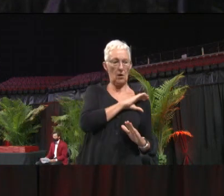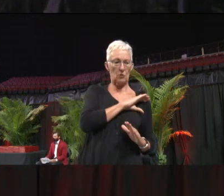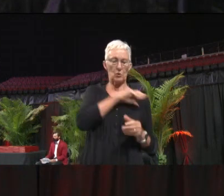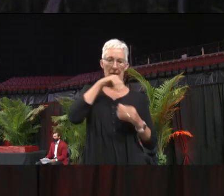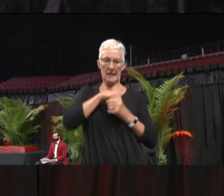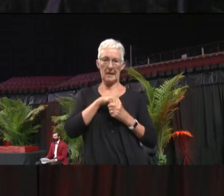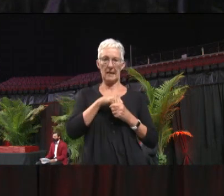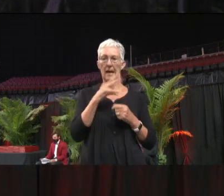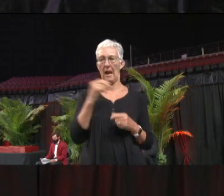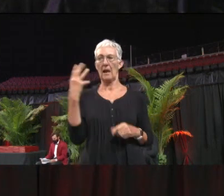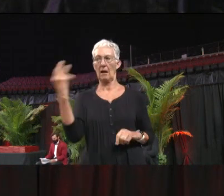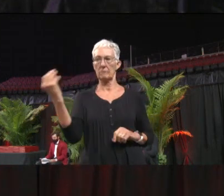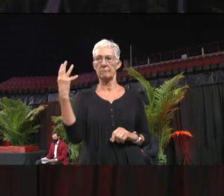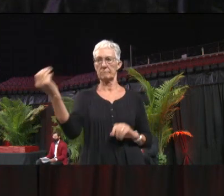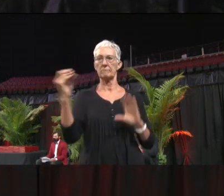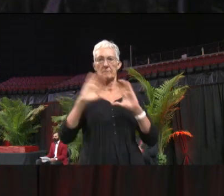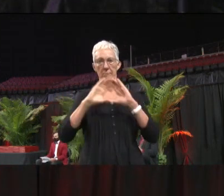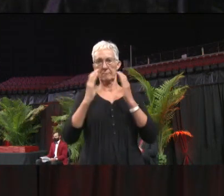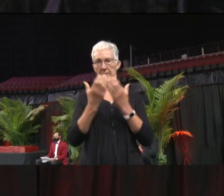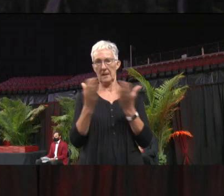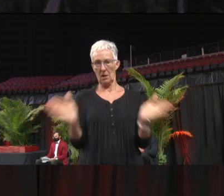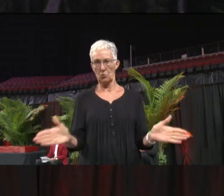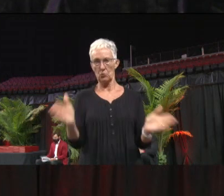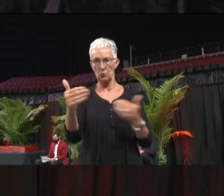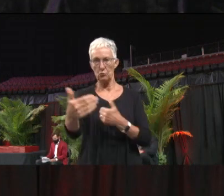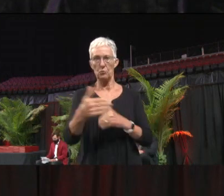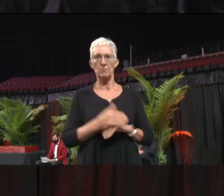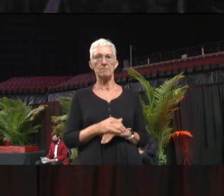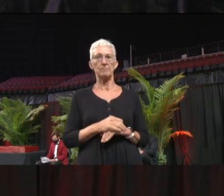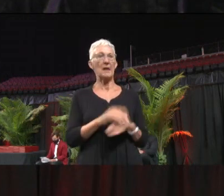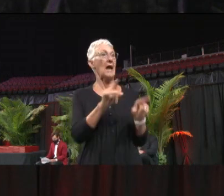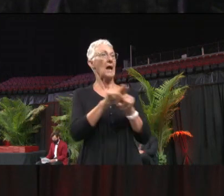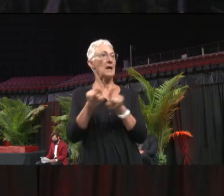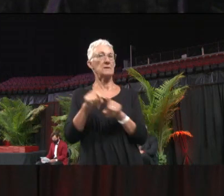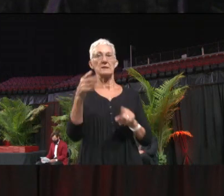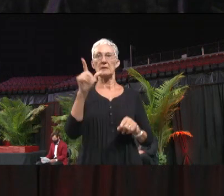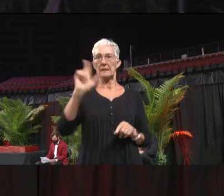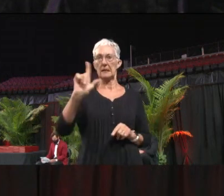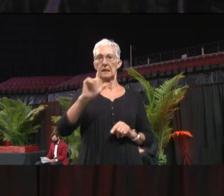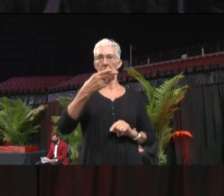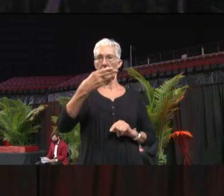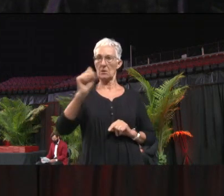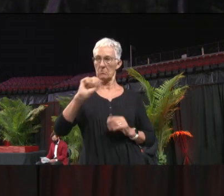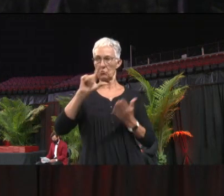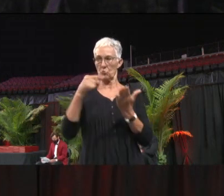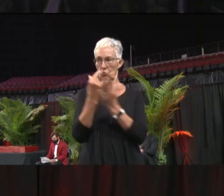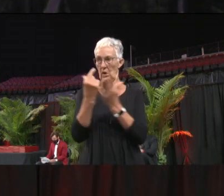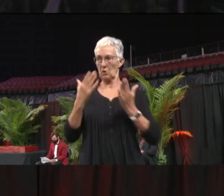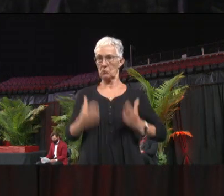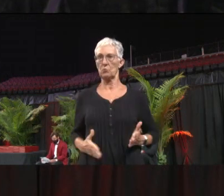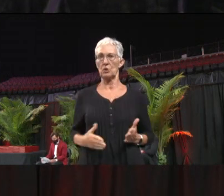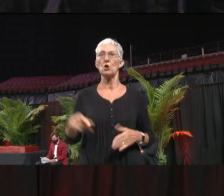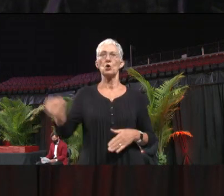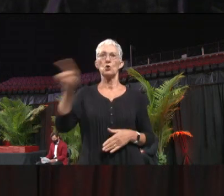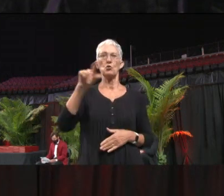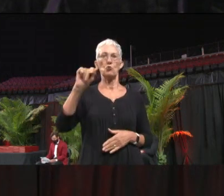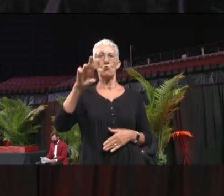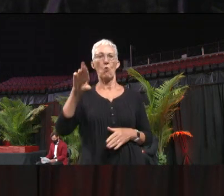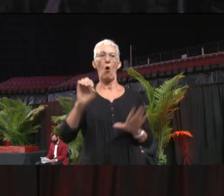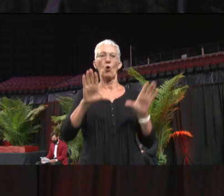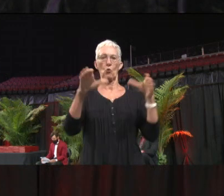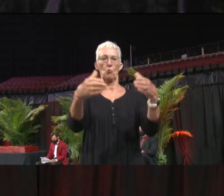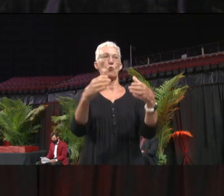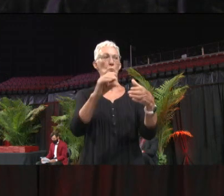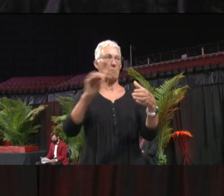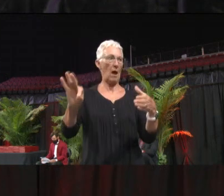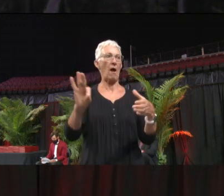classroom. As graduates of Lincoln High School, you are part of a legacy of excellence that spans nearly